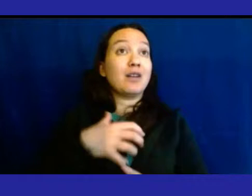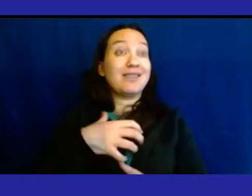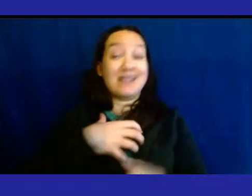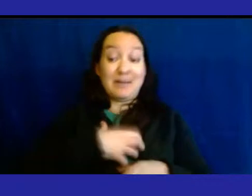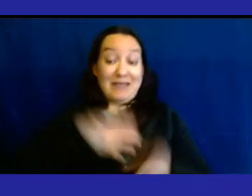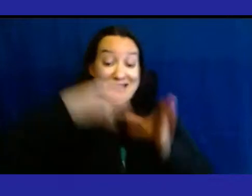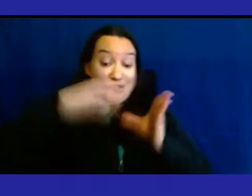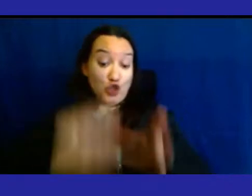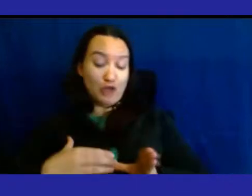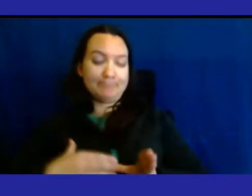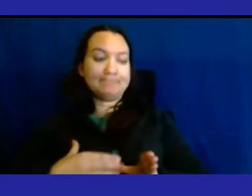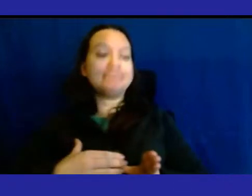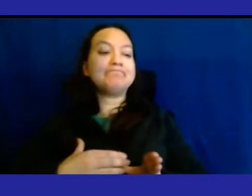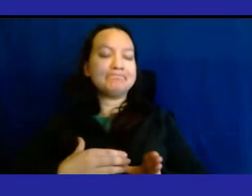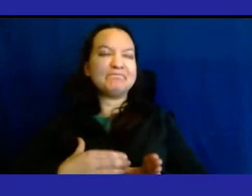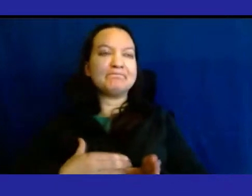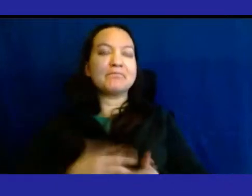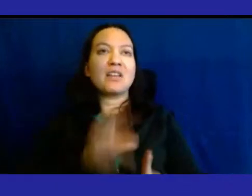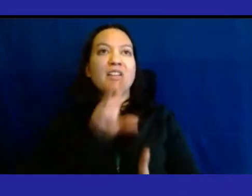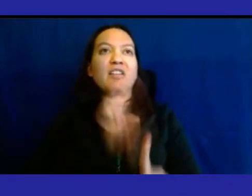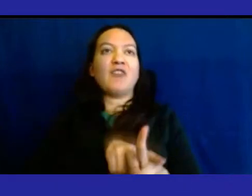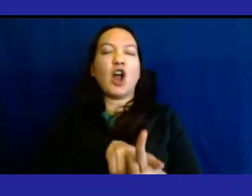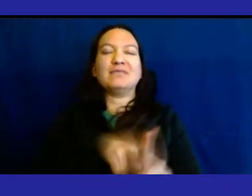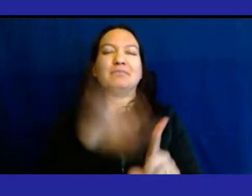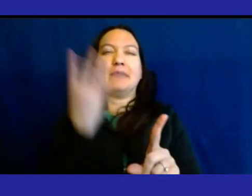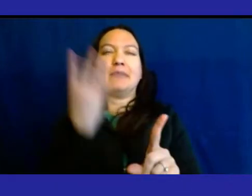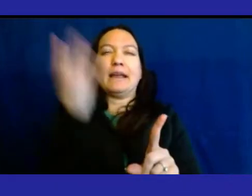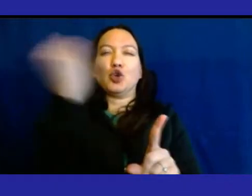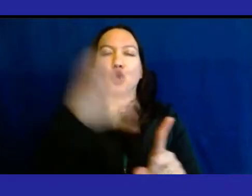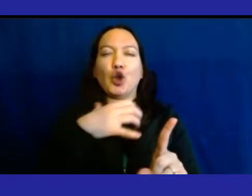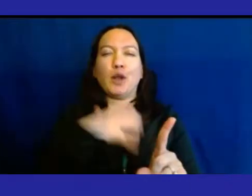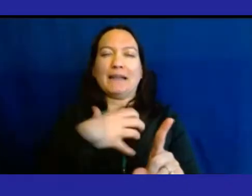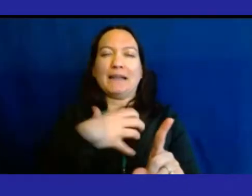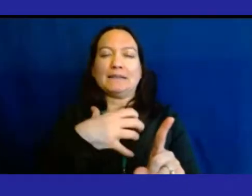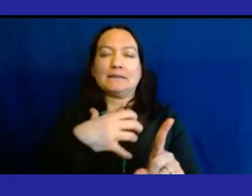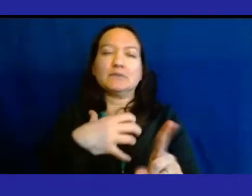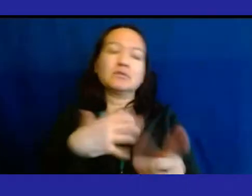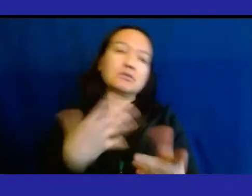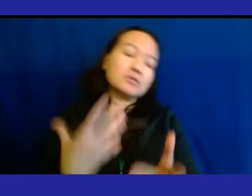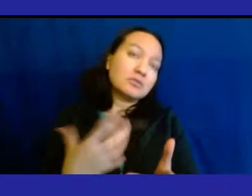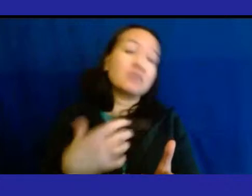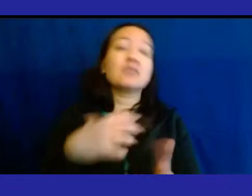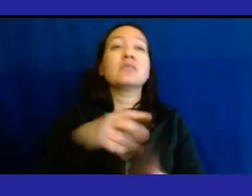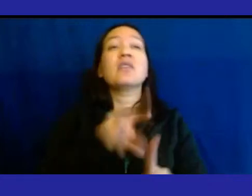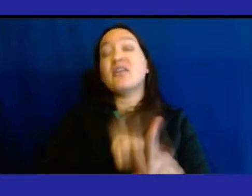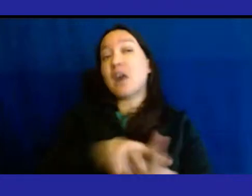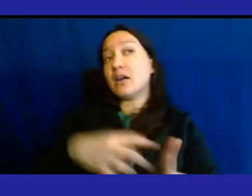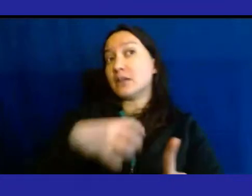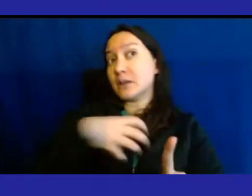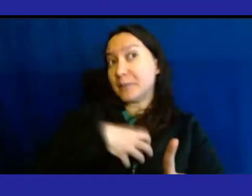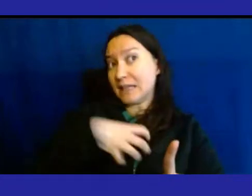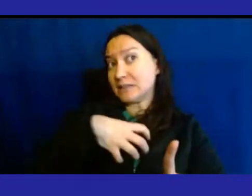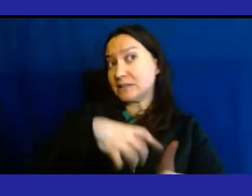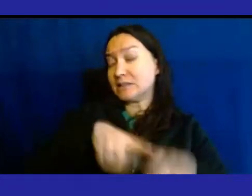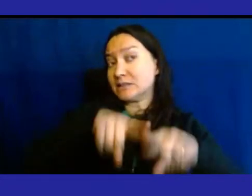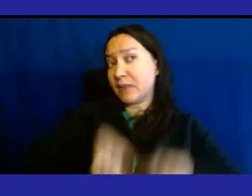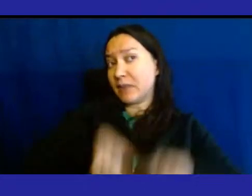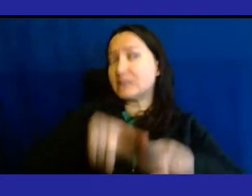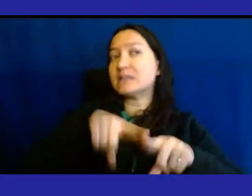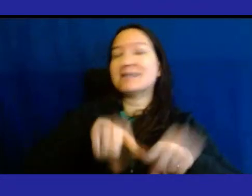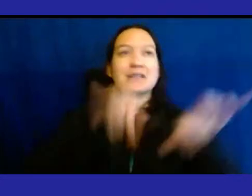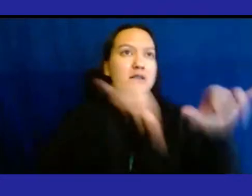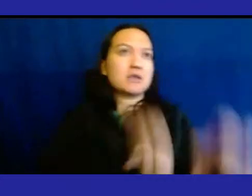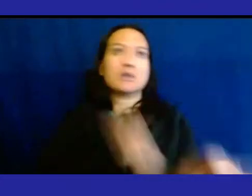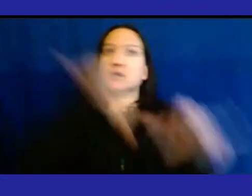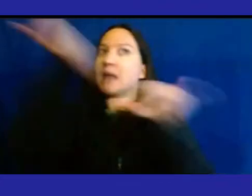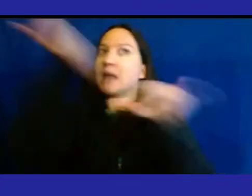has gone on to file an external complaint, so has filed a complaint of which the basis of the complaint is the same as what